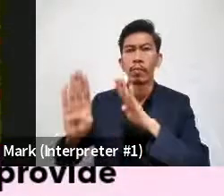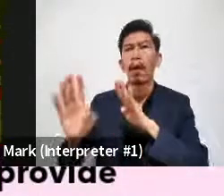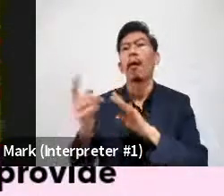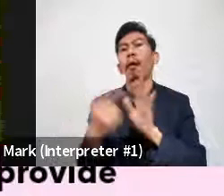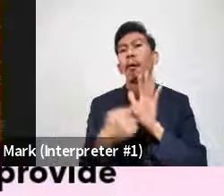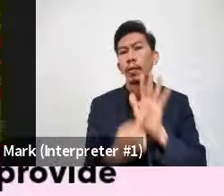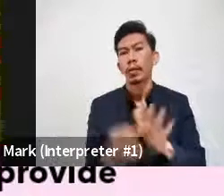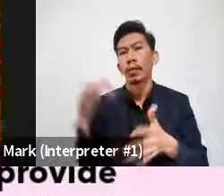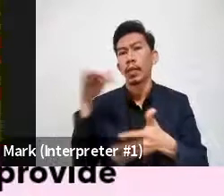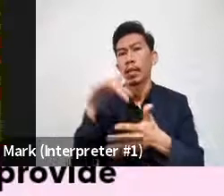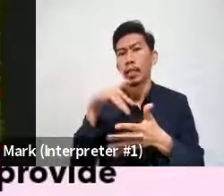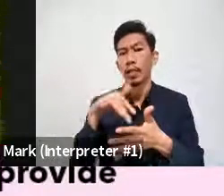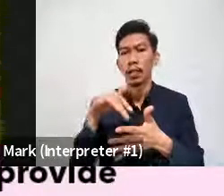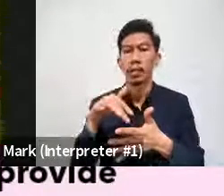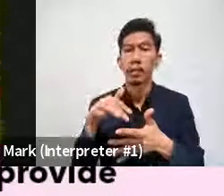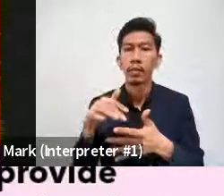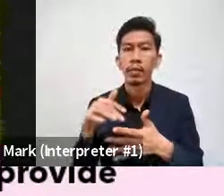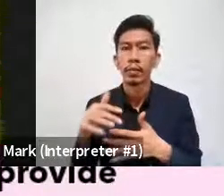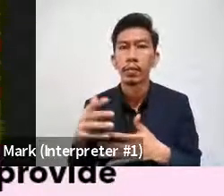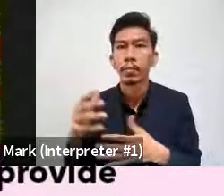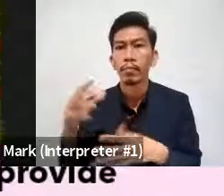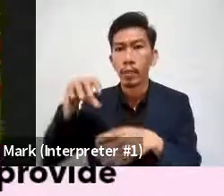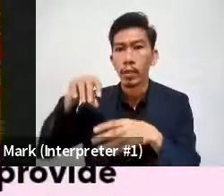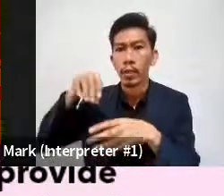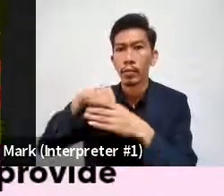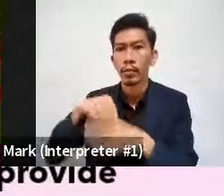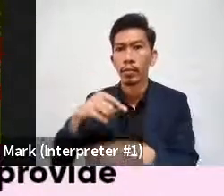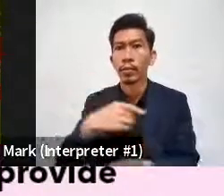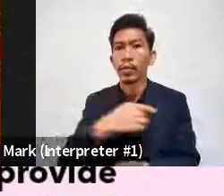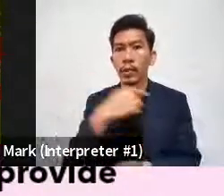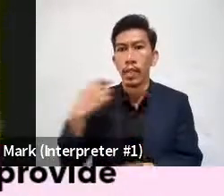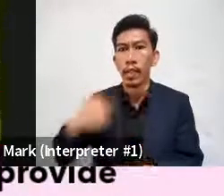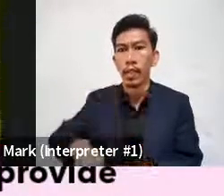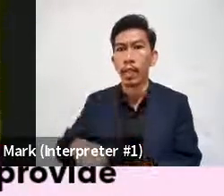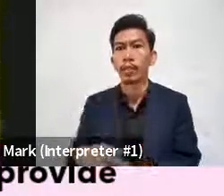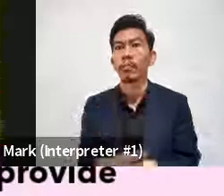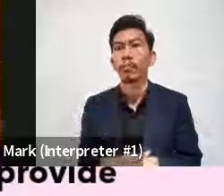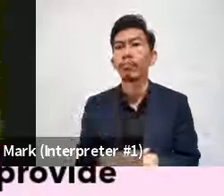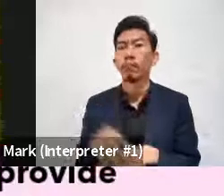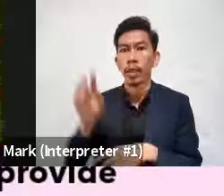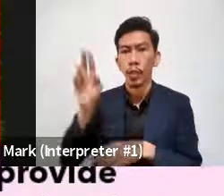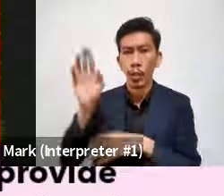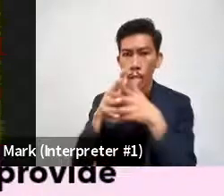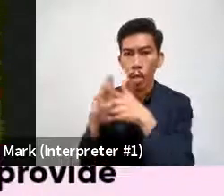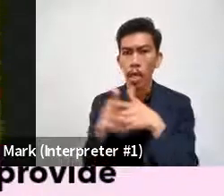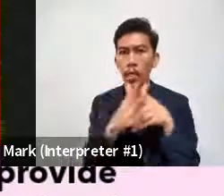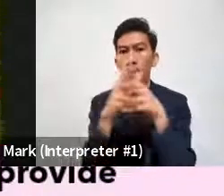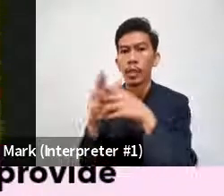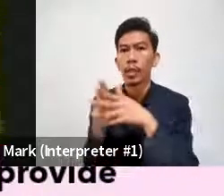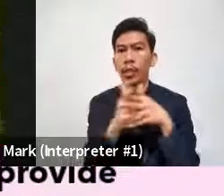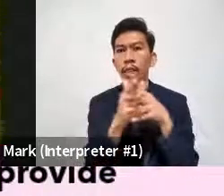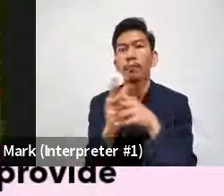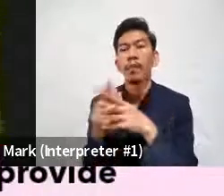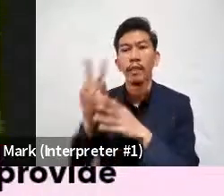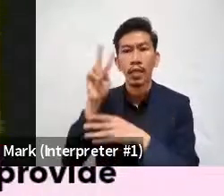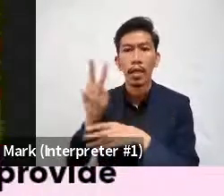in the studies of Healy et al. In China, Cook et al. In USA, Minh and Tran in rural